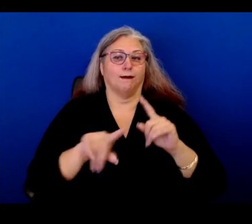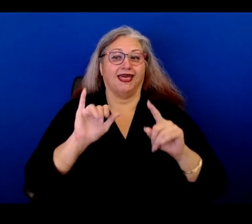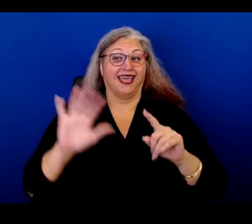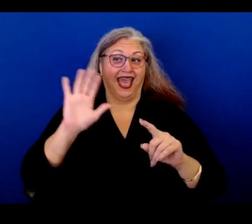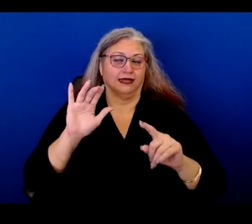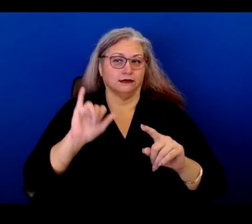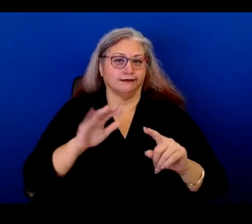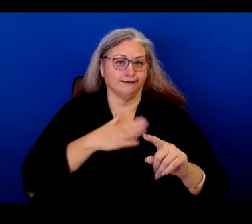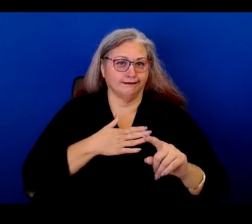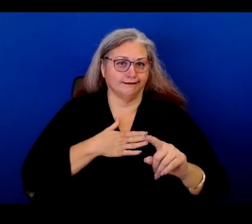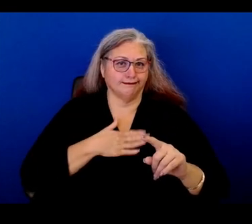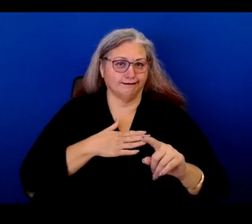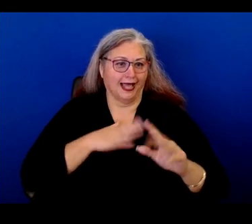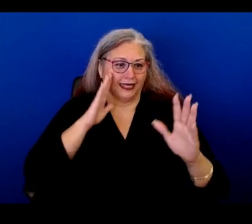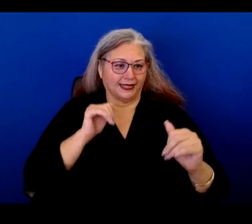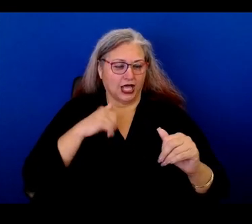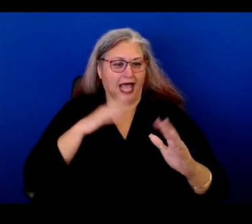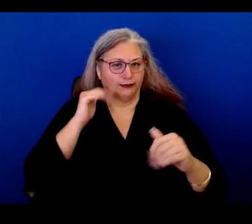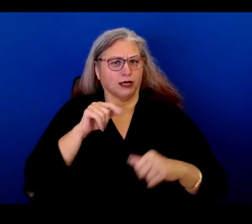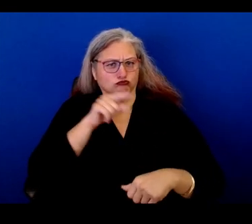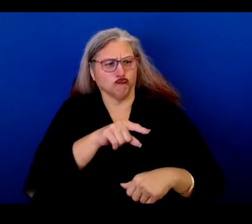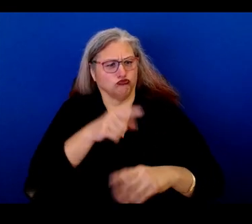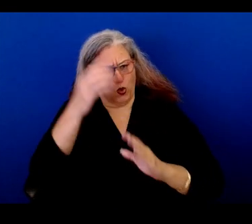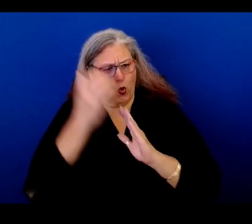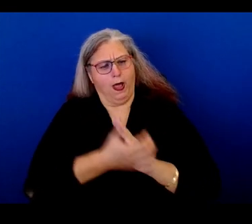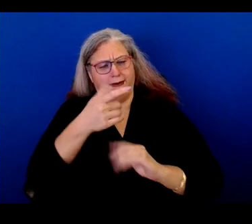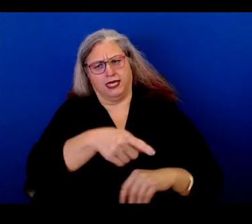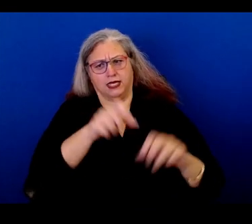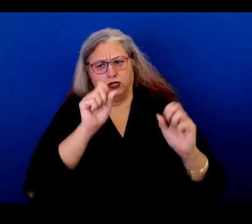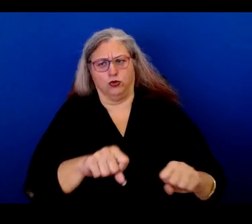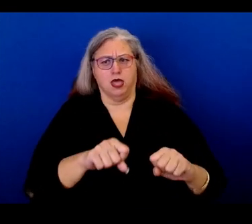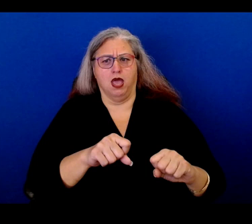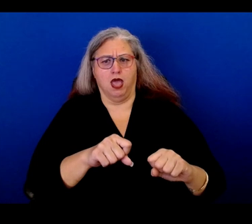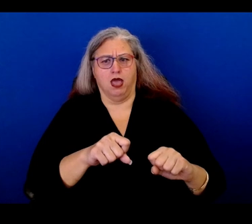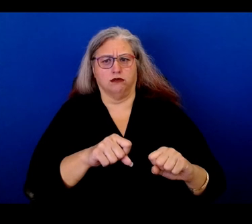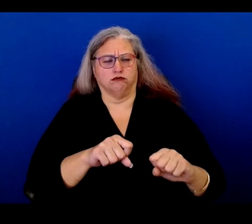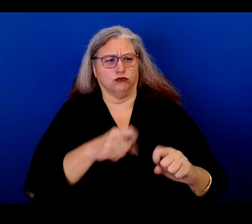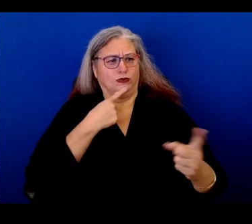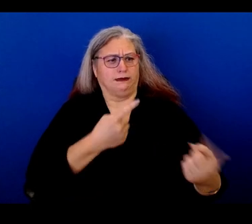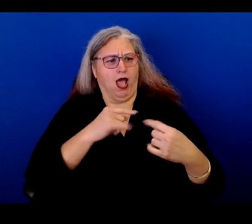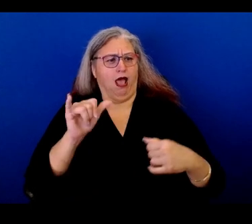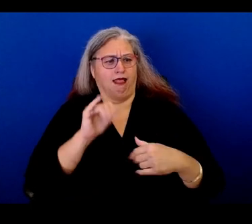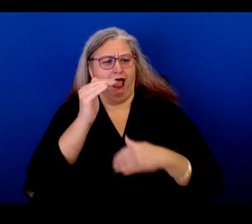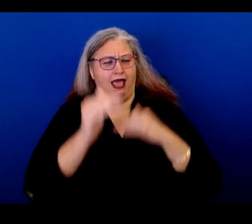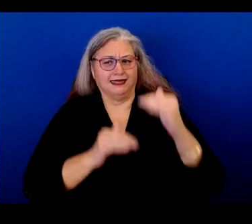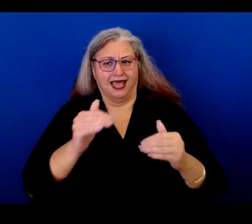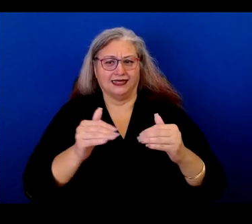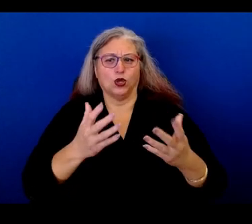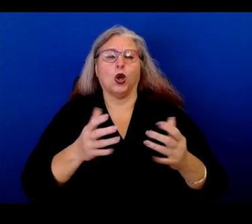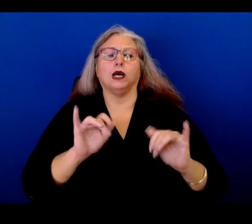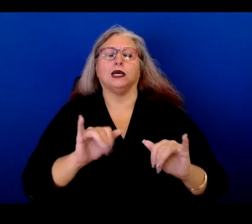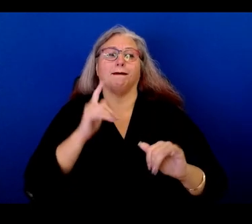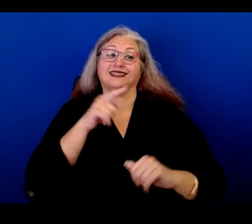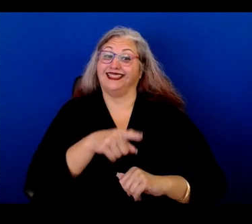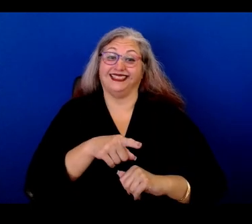was doing. I was expecting them to respond like adults. And so because